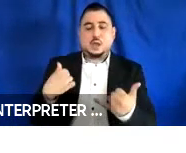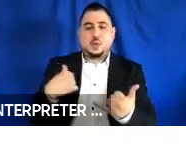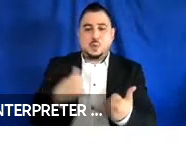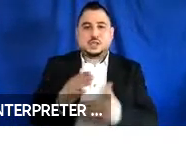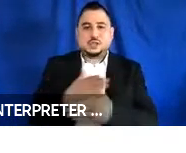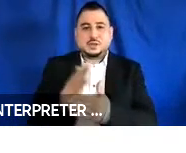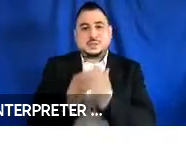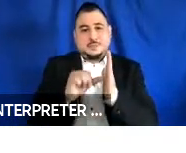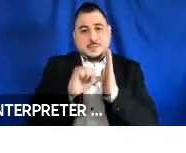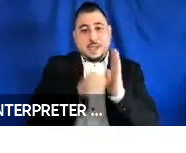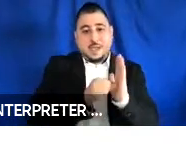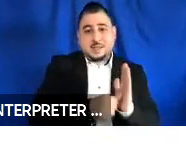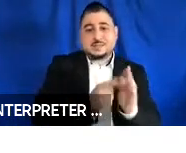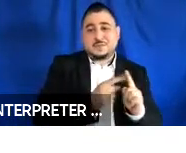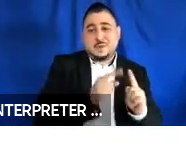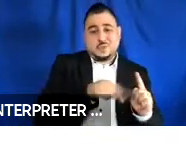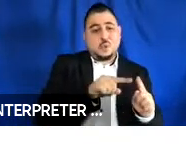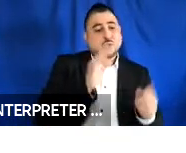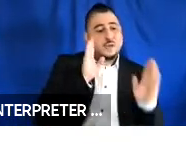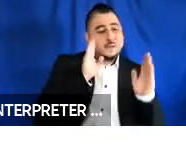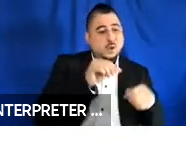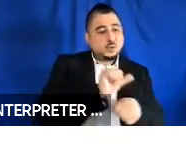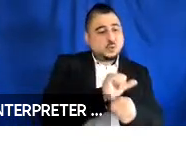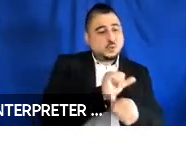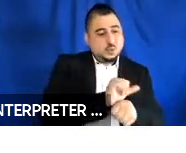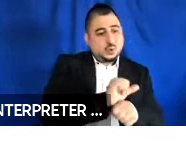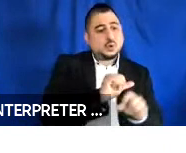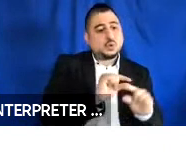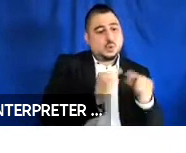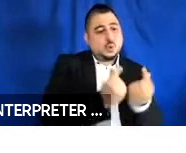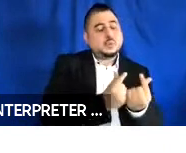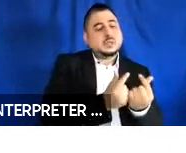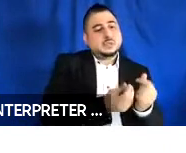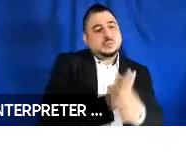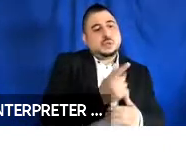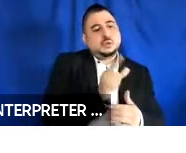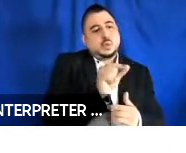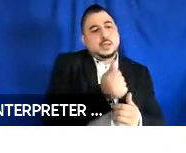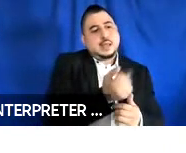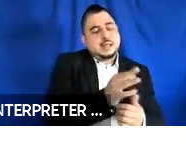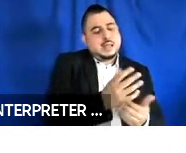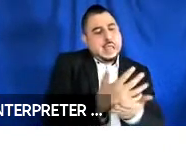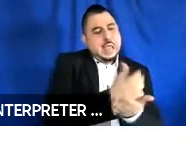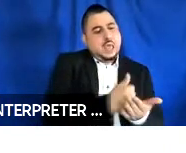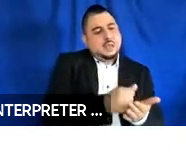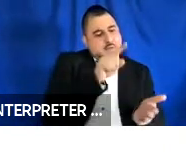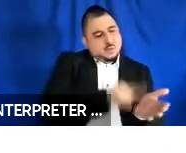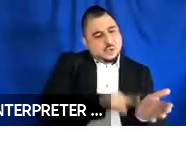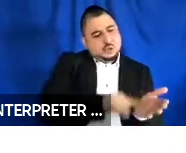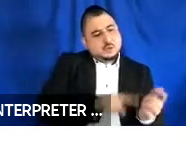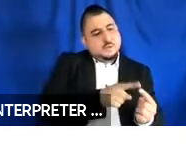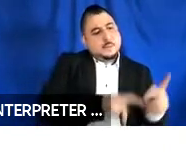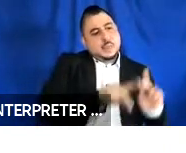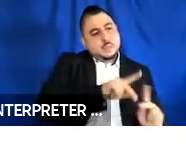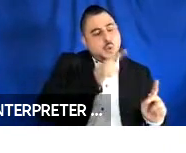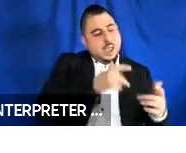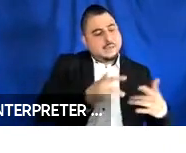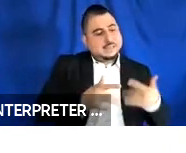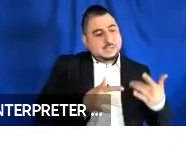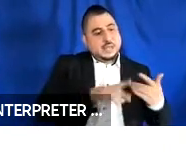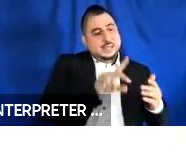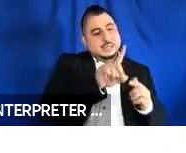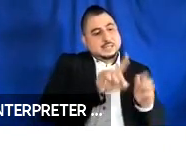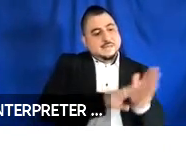today, we will be sharing highlights from focus group work conducted in the spring of 2019 that gathered important feedback from persons with sensory and